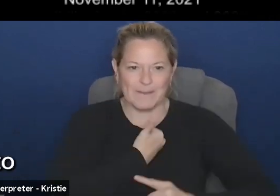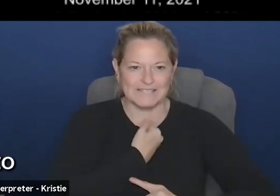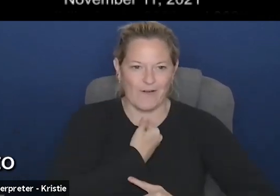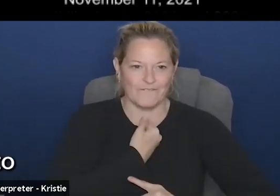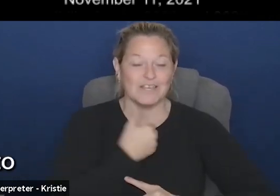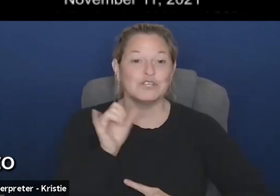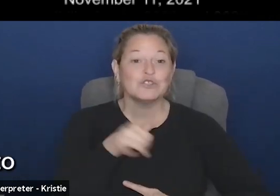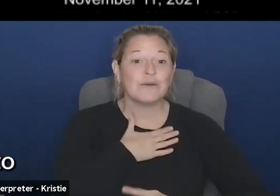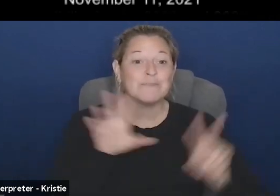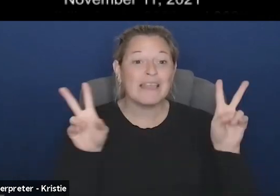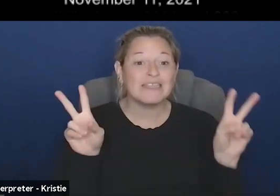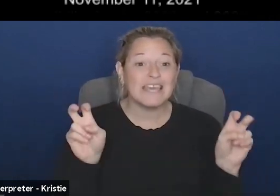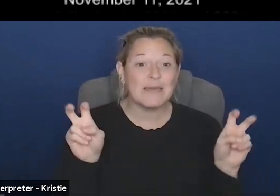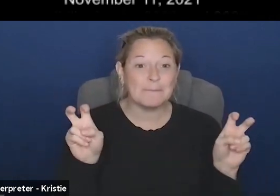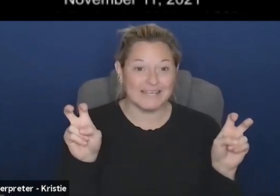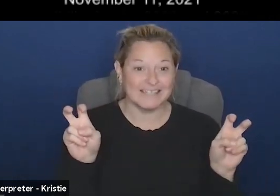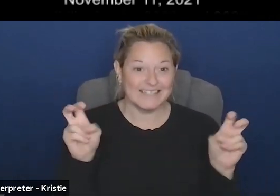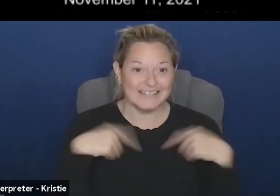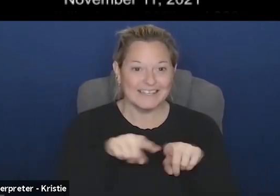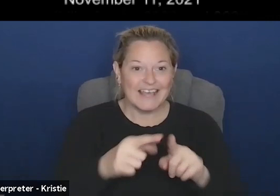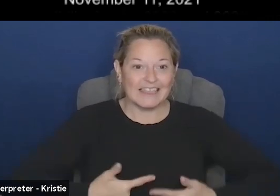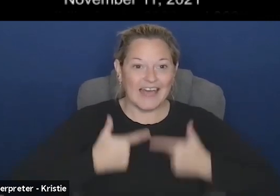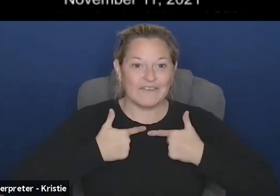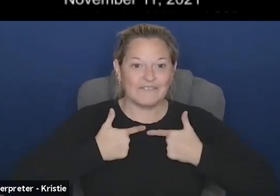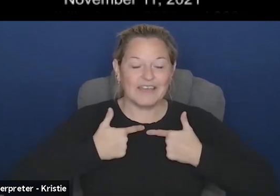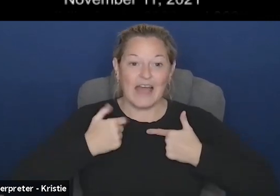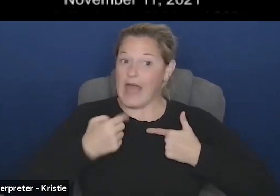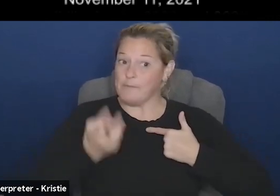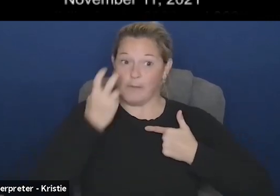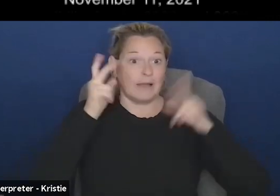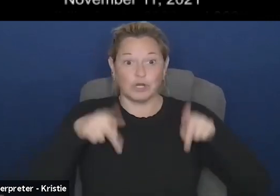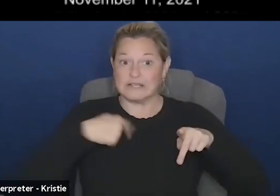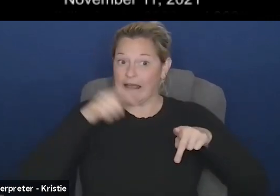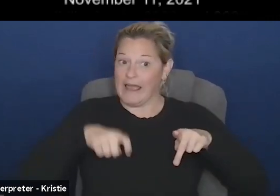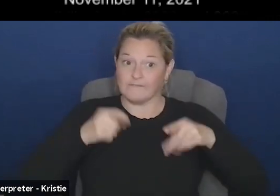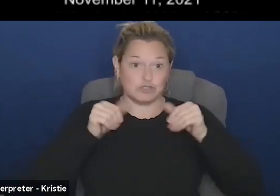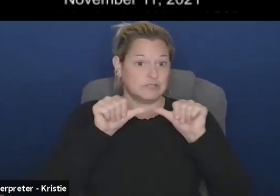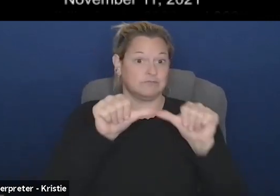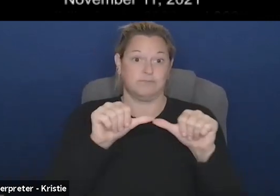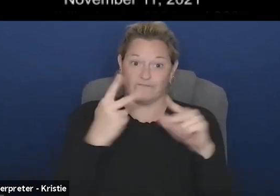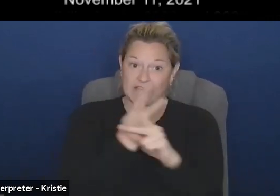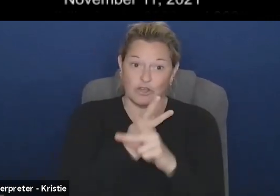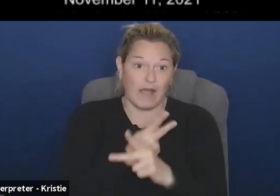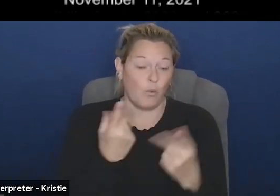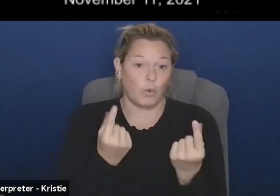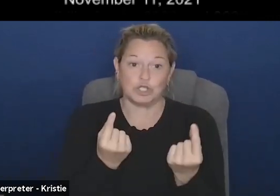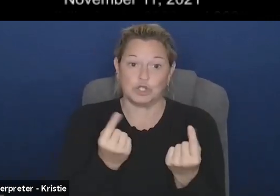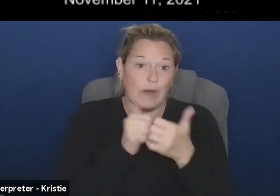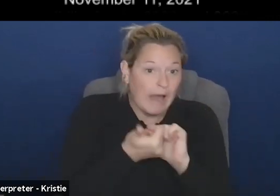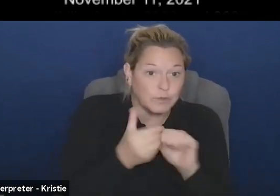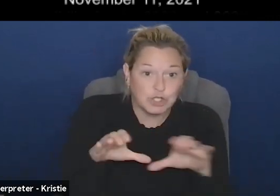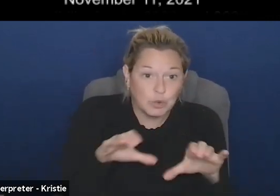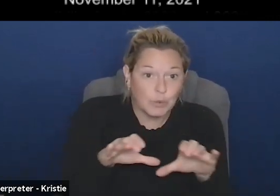as a blind person, you need to keep figuring stuff out as you learn and grow. There continue to be new situations